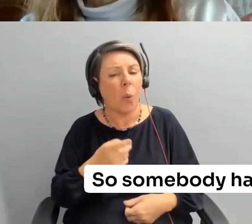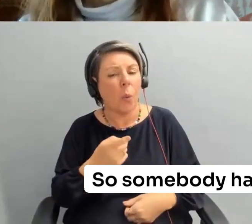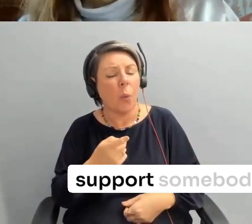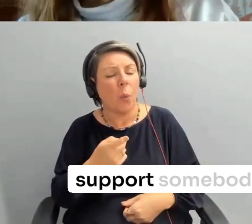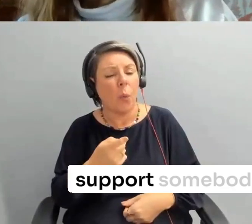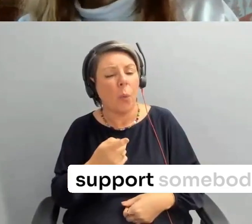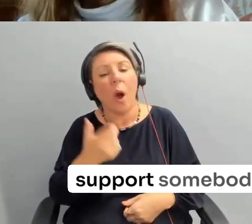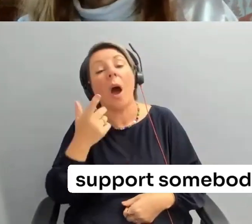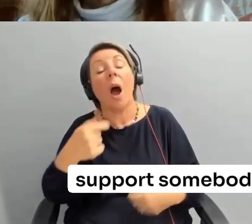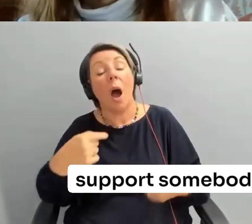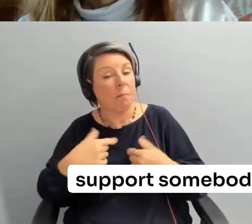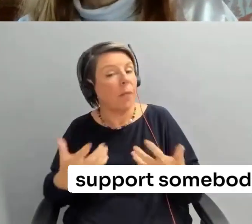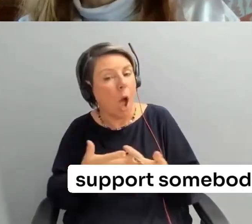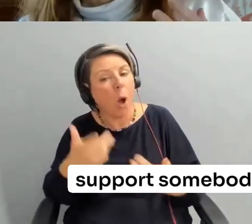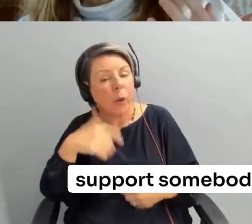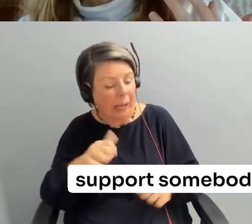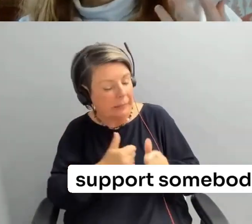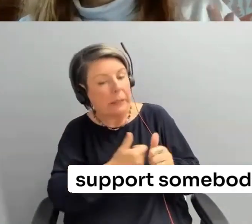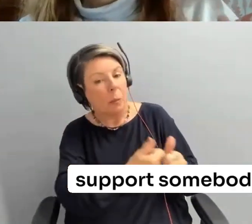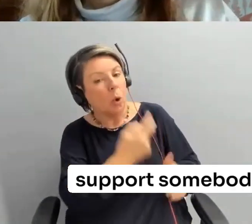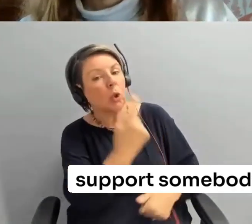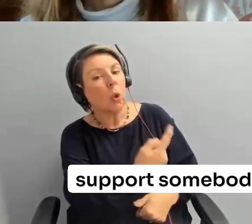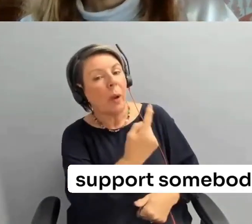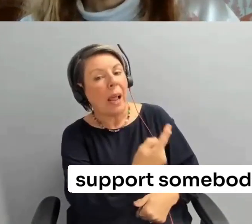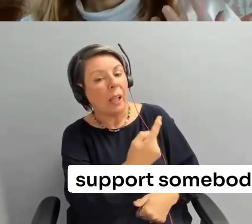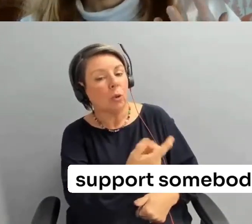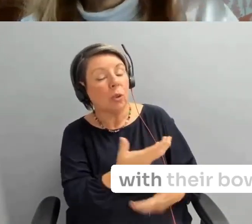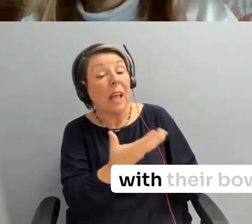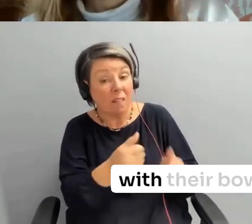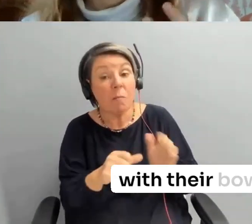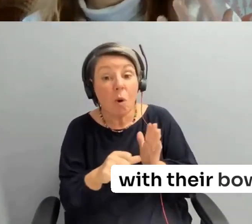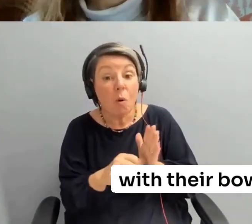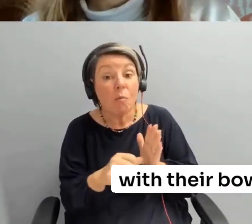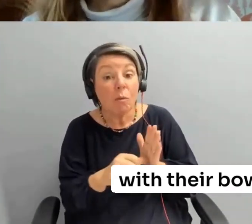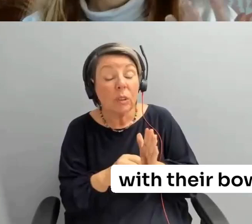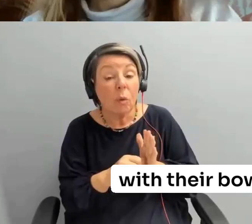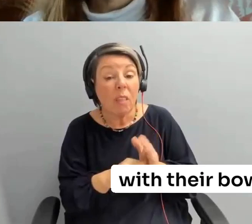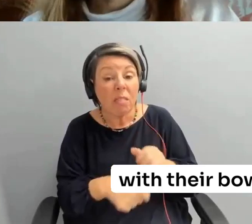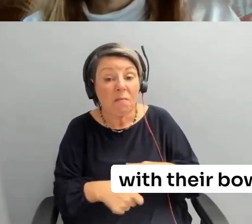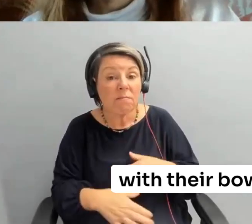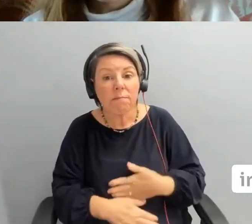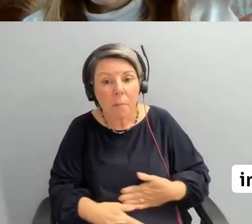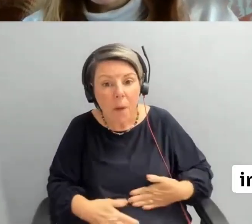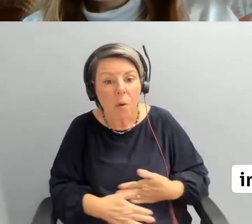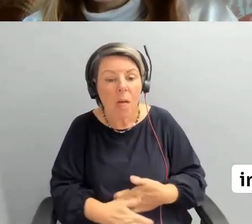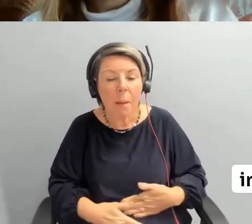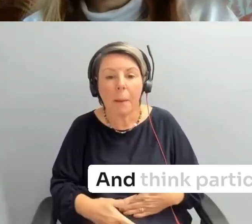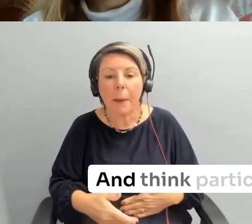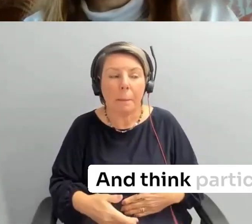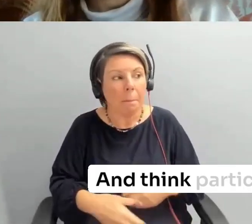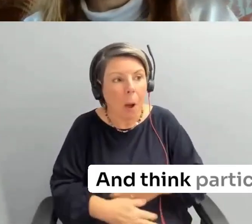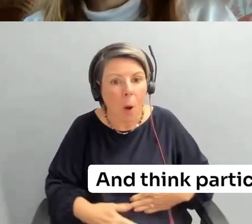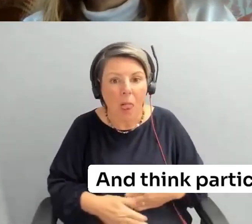how can you support somebody else who is having problems with their bowel that might have bowel incontinency?